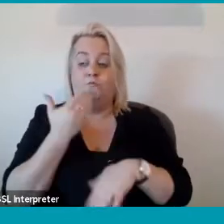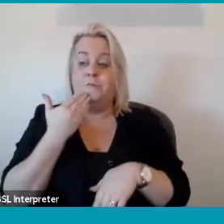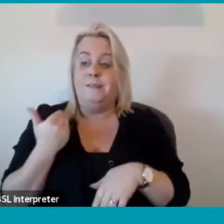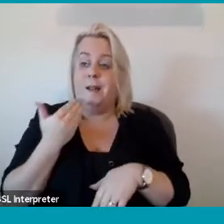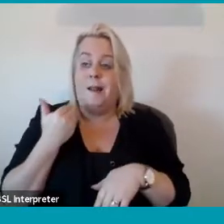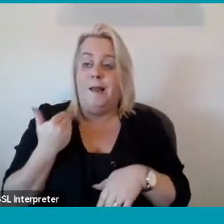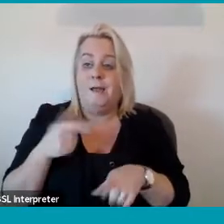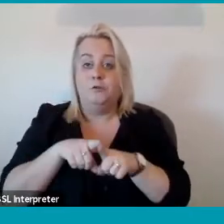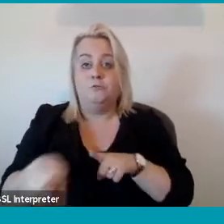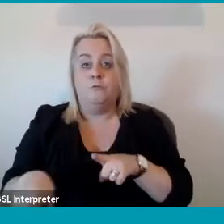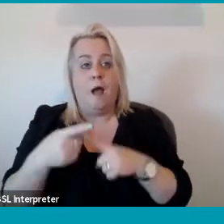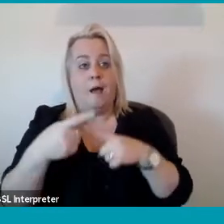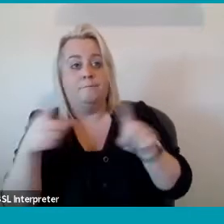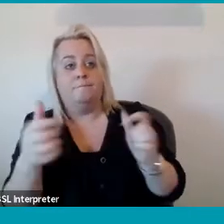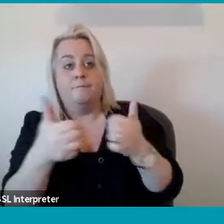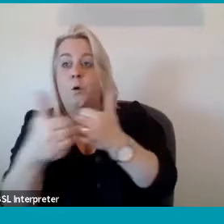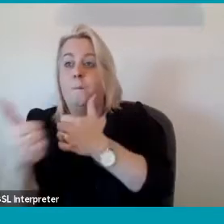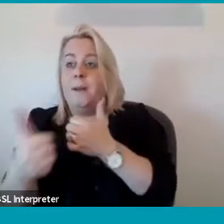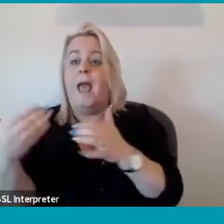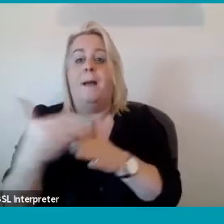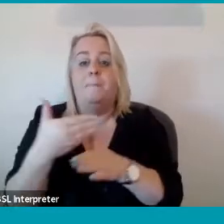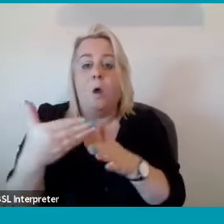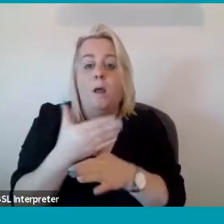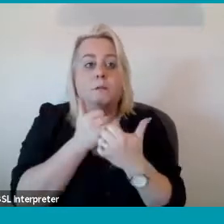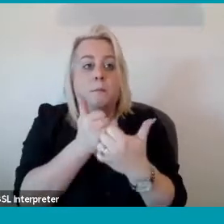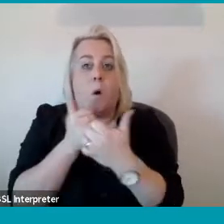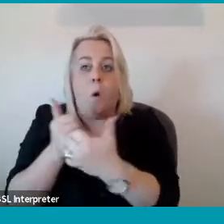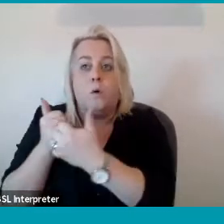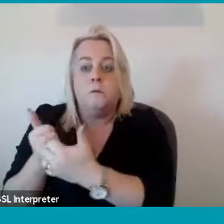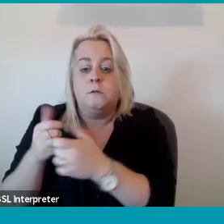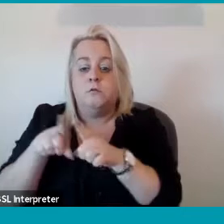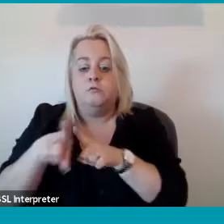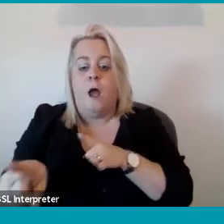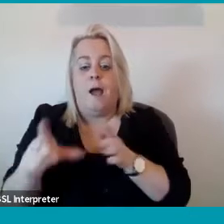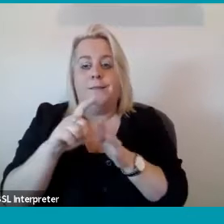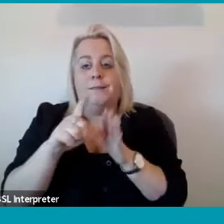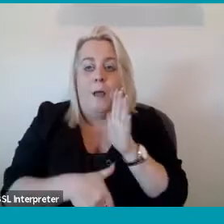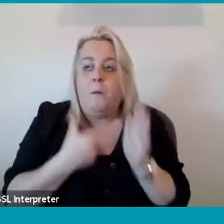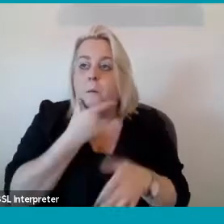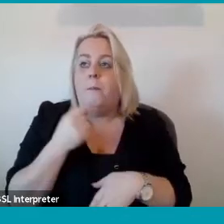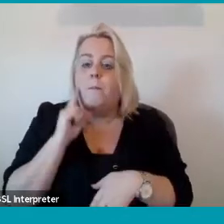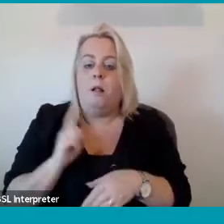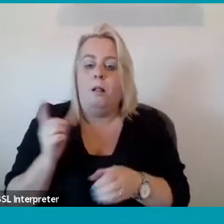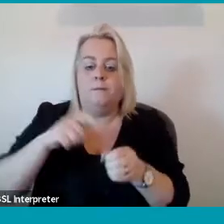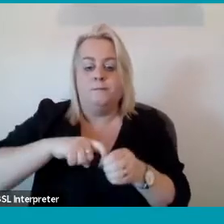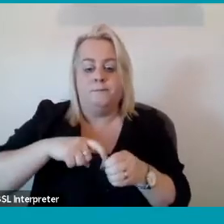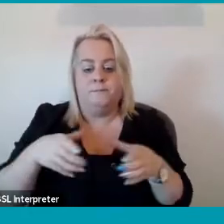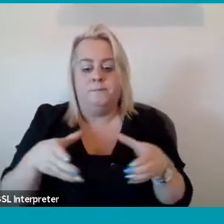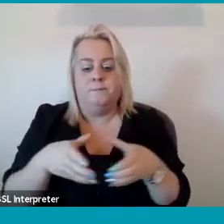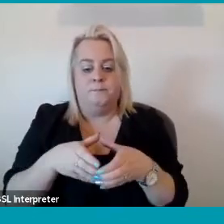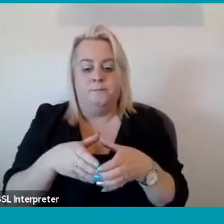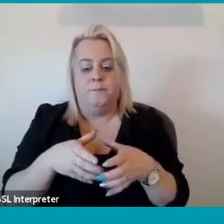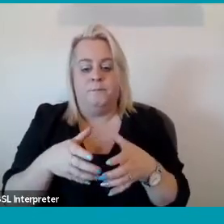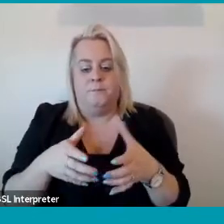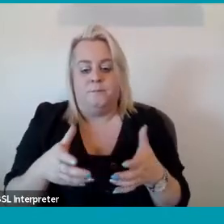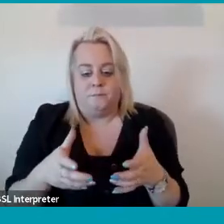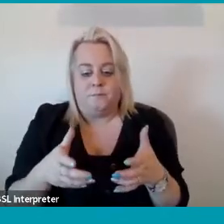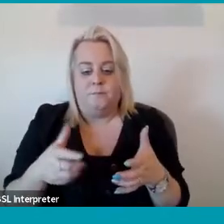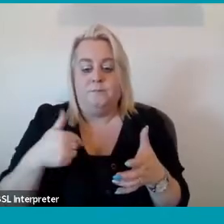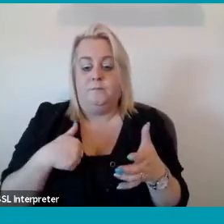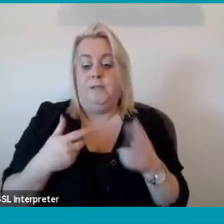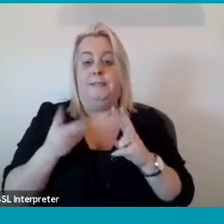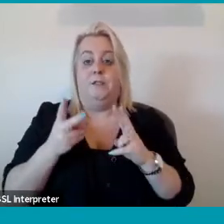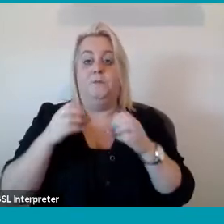support employers. So you're very welcome. You'll see that we have the lovely Gemma here, who's our BSL